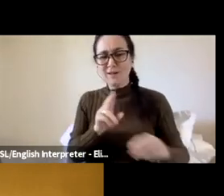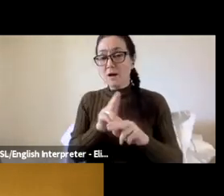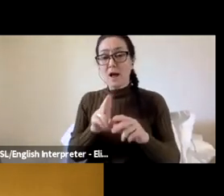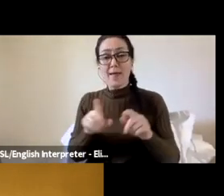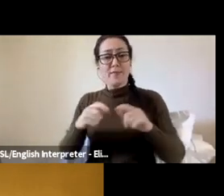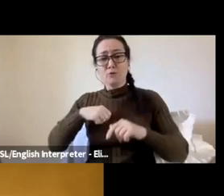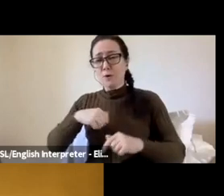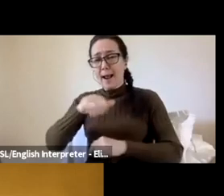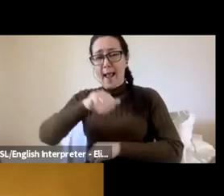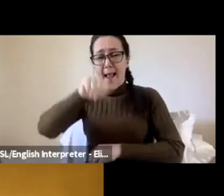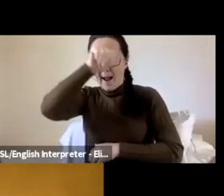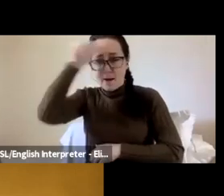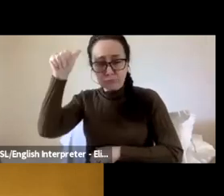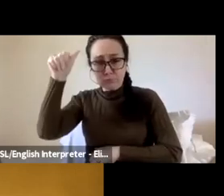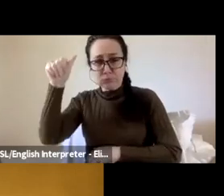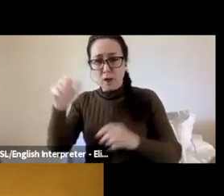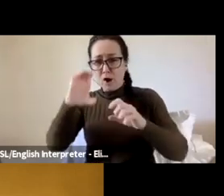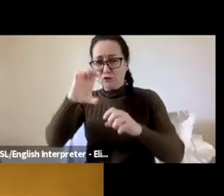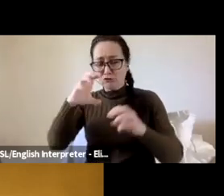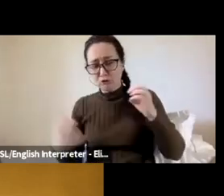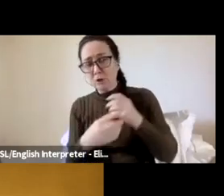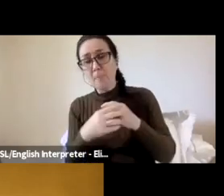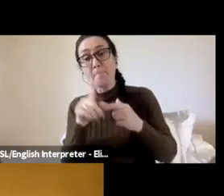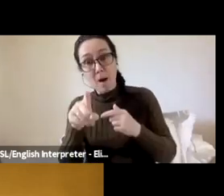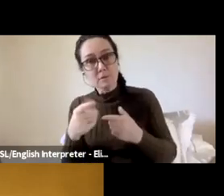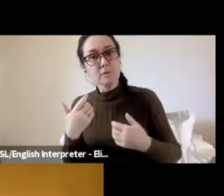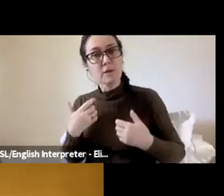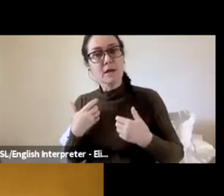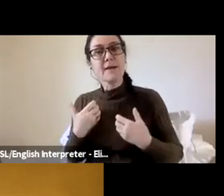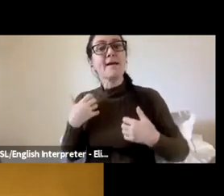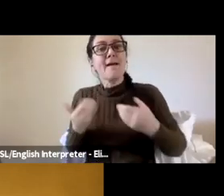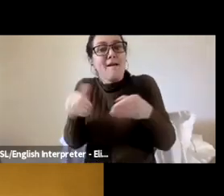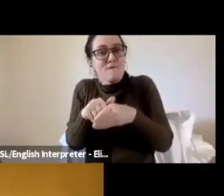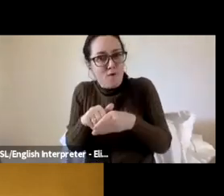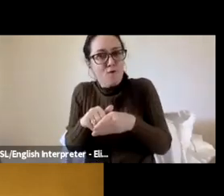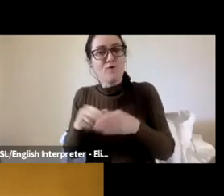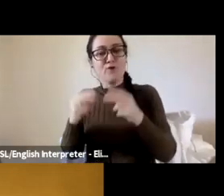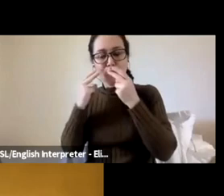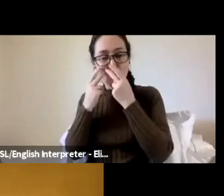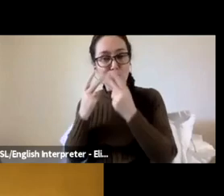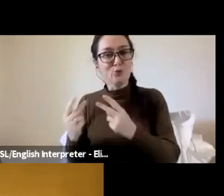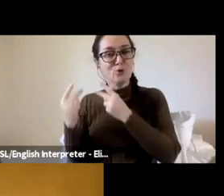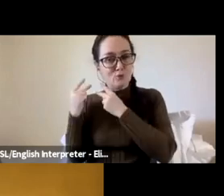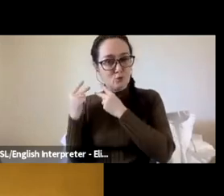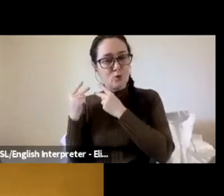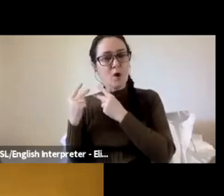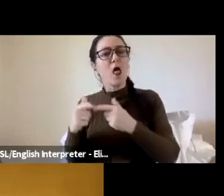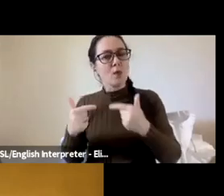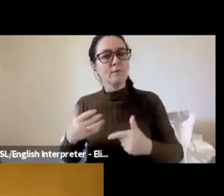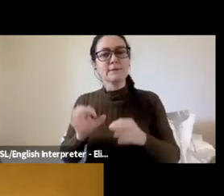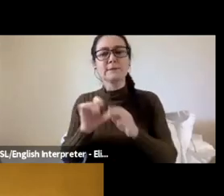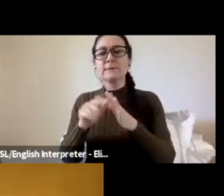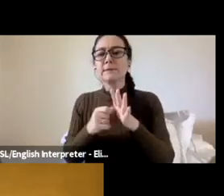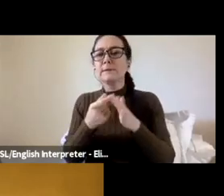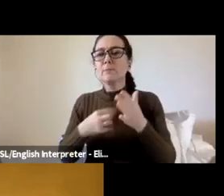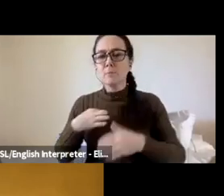countries, but they do participate at most of the reviews. There's a super high level of participation of all the diplomats to